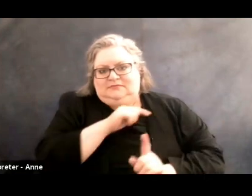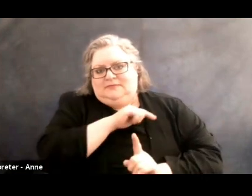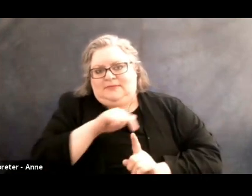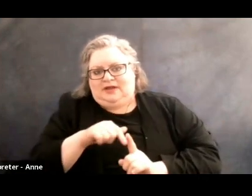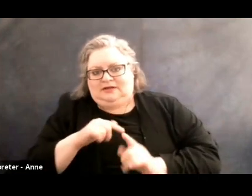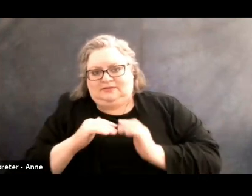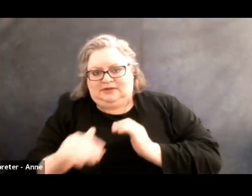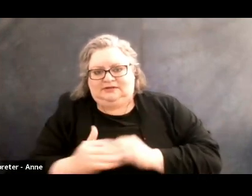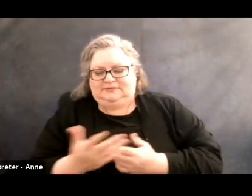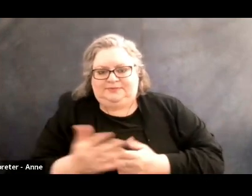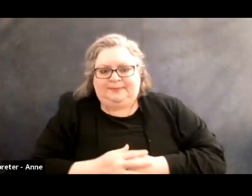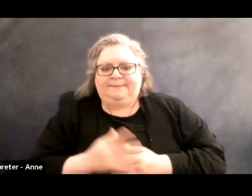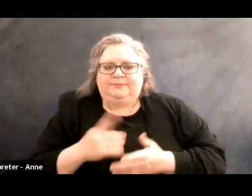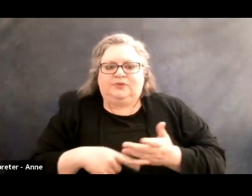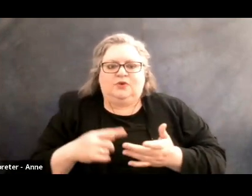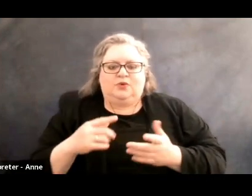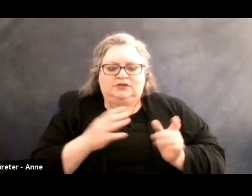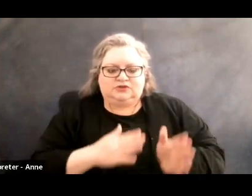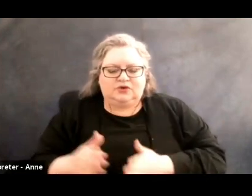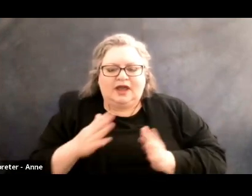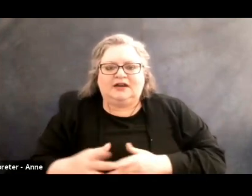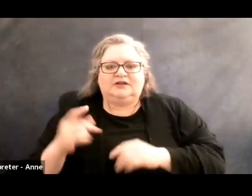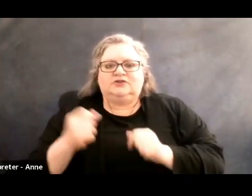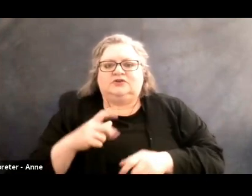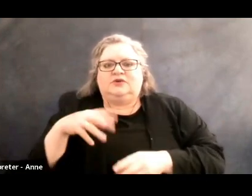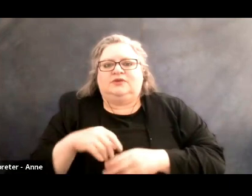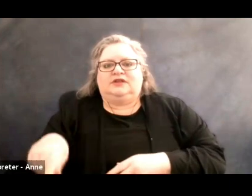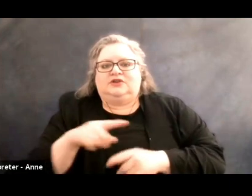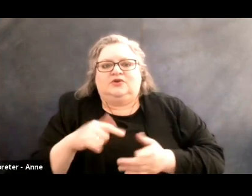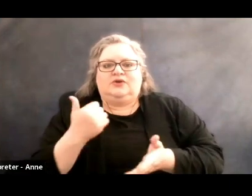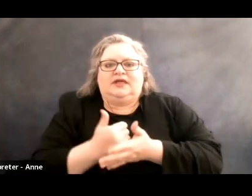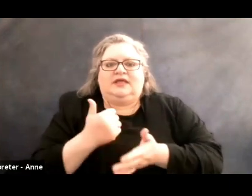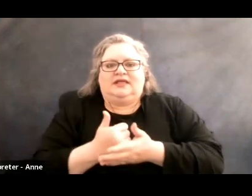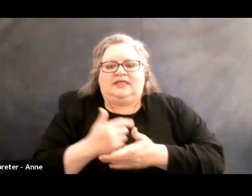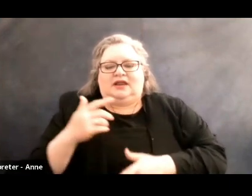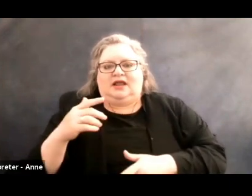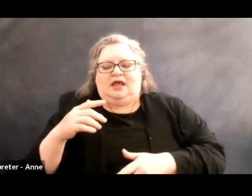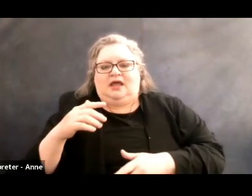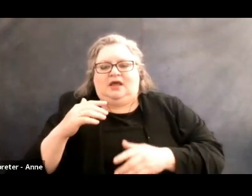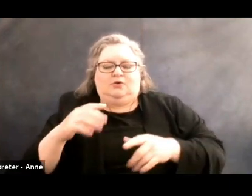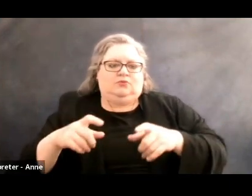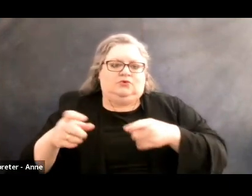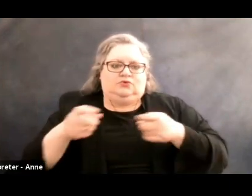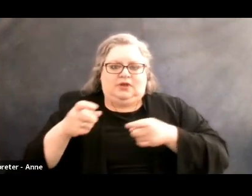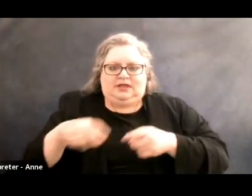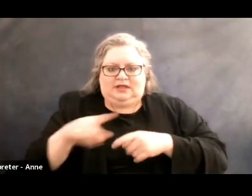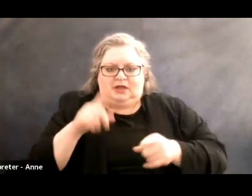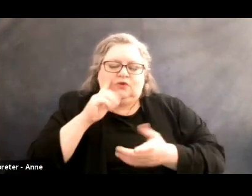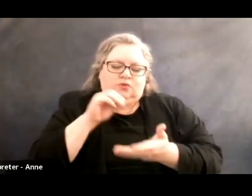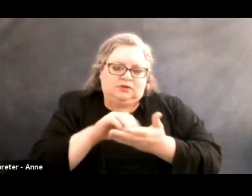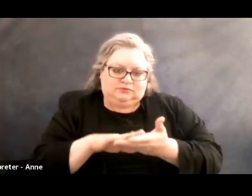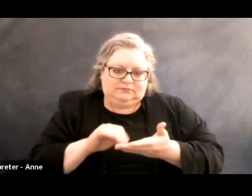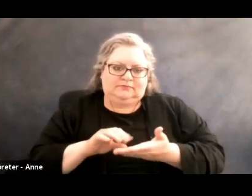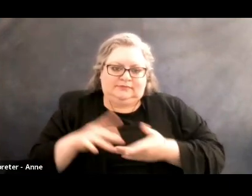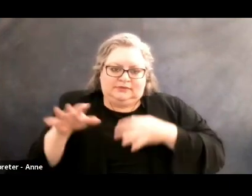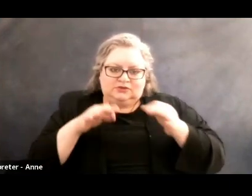What strategies, what strengths do you have within you that help regulate you? And we're going to write that down. We're going to describe that.